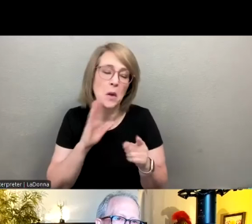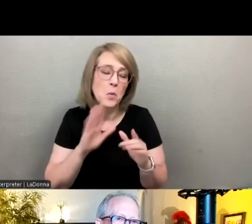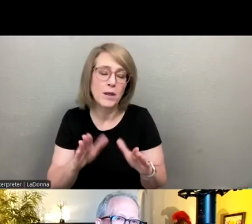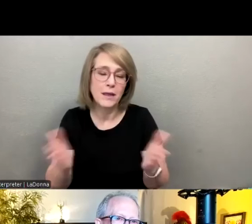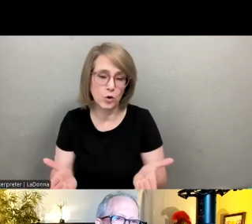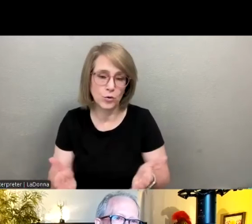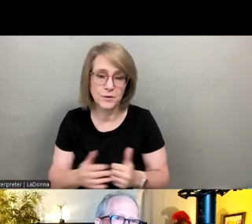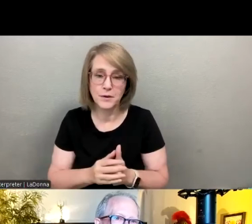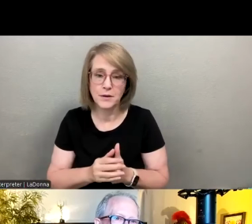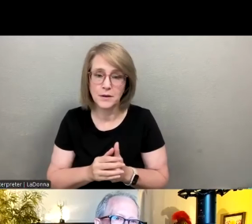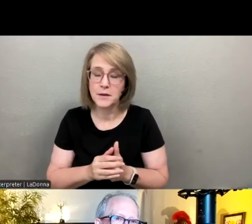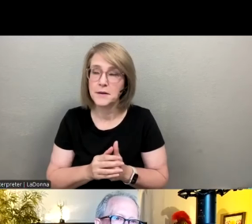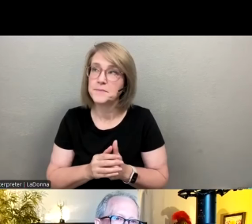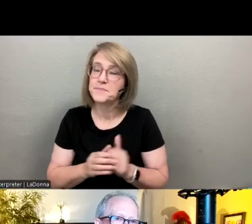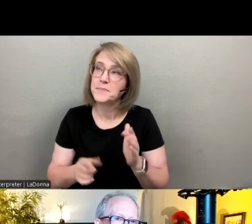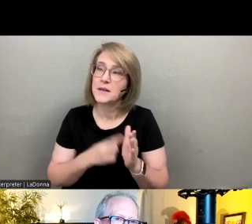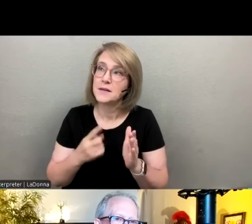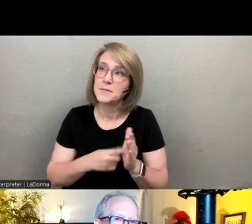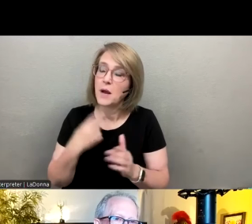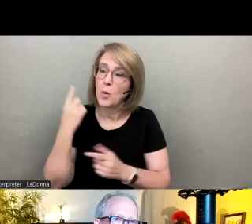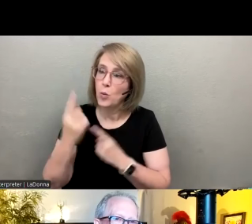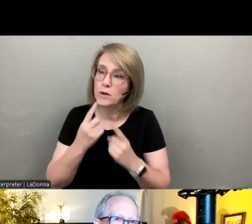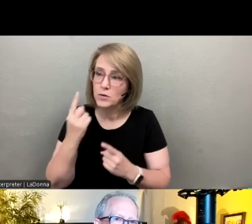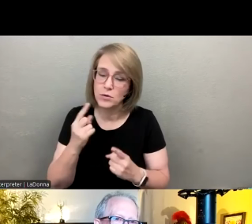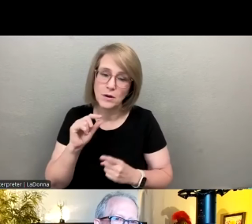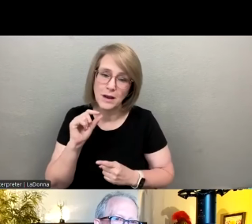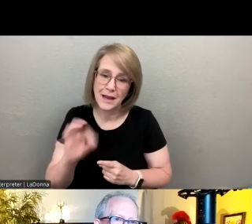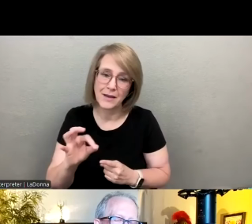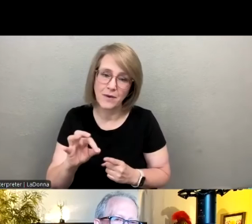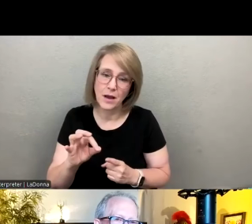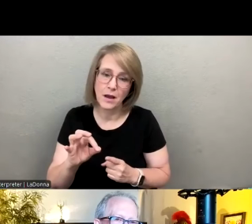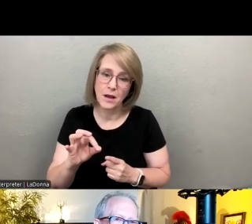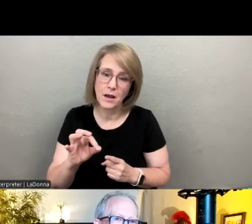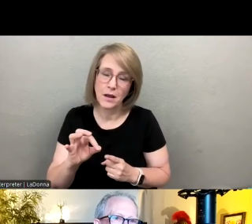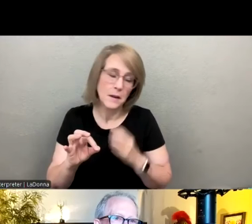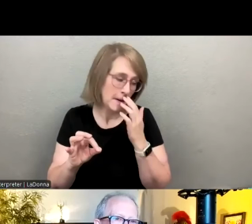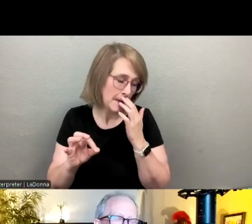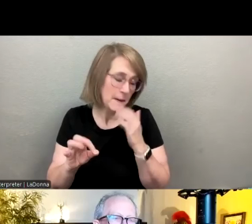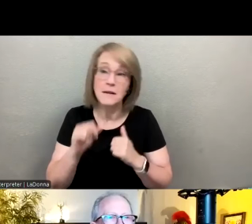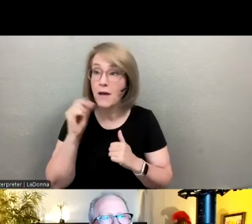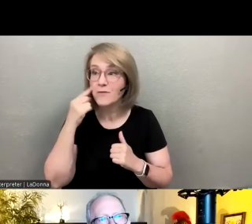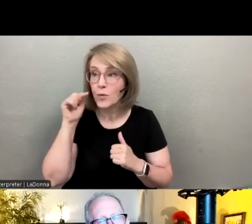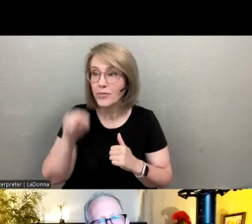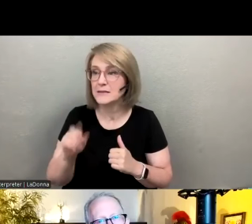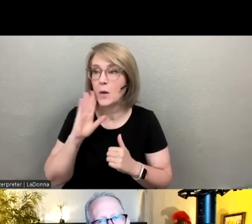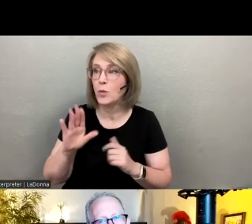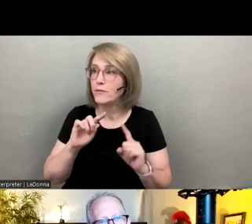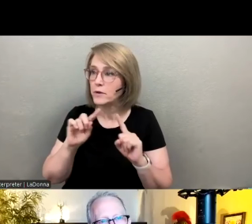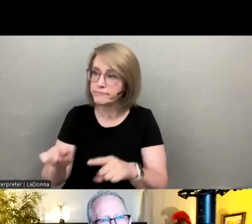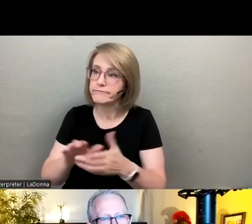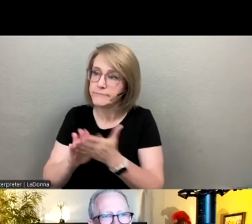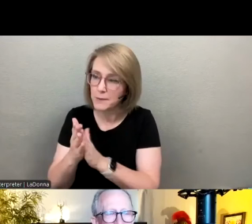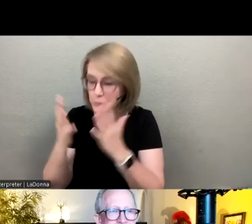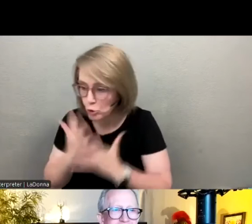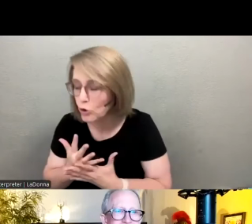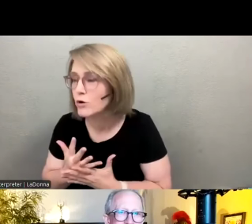whole thing, and I sometimes I wonder if I would have went to the dark place I did if it wasn't for this. It wasn't that we were great